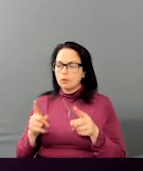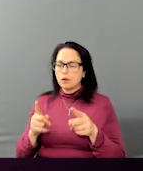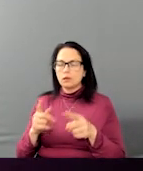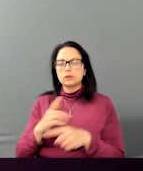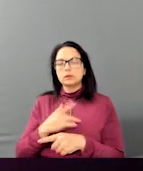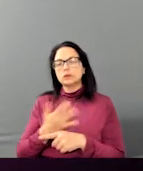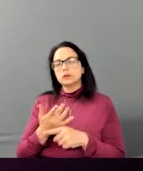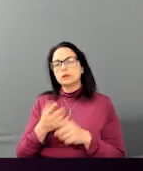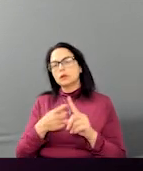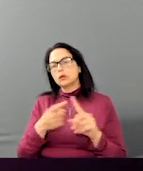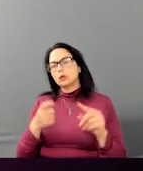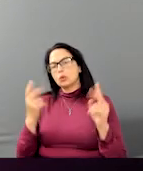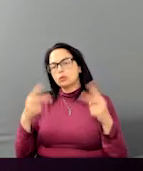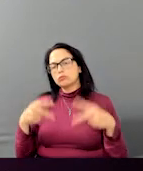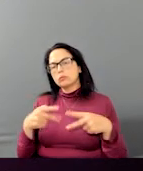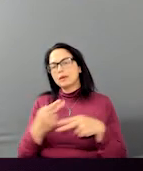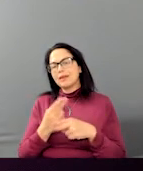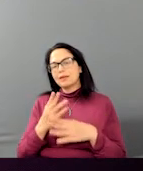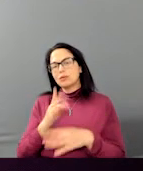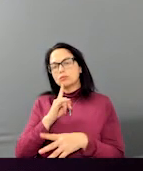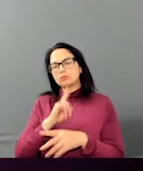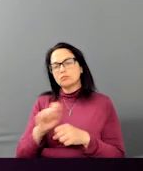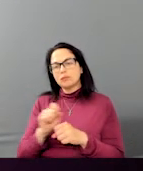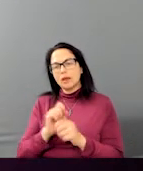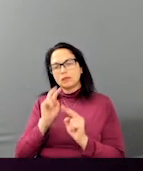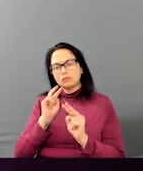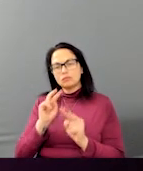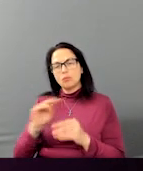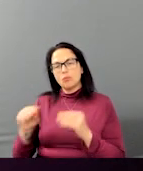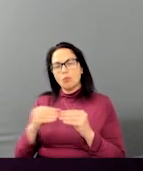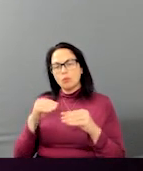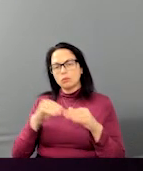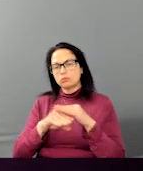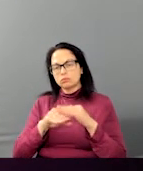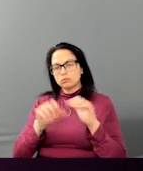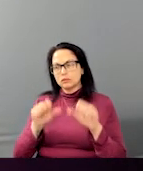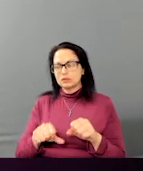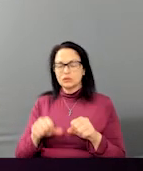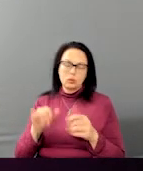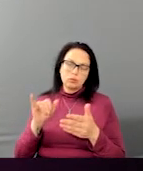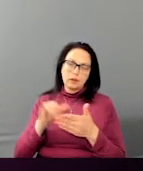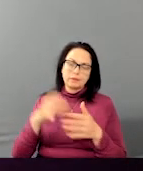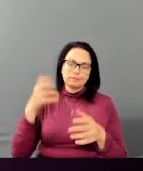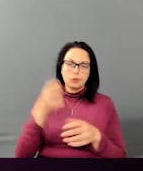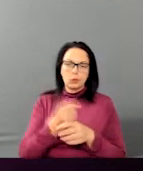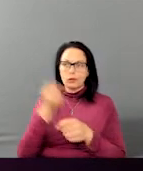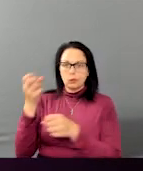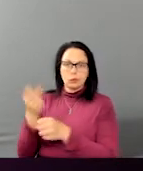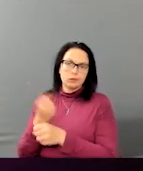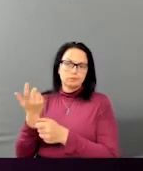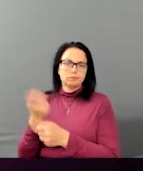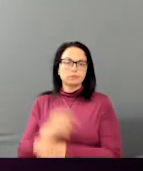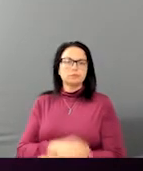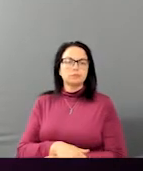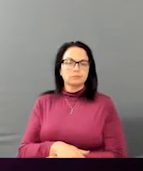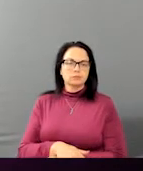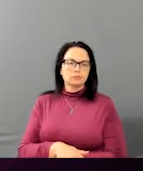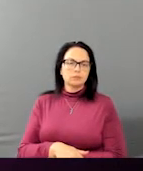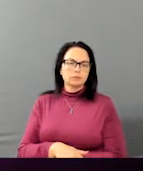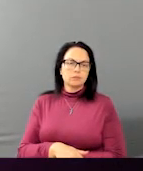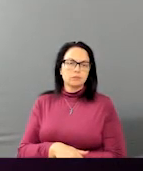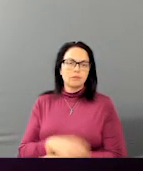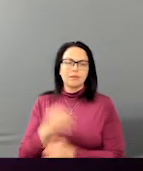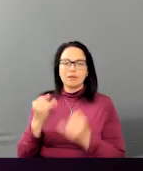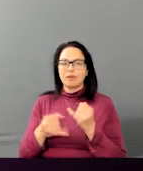source code that the user actually sees more accessible. So it's a win-win for everybody involved. Okay, last one.